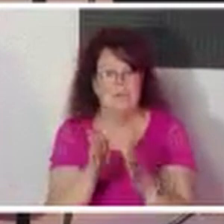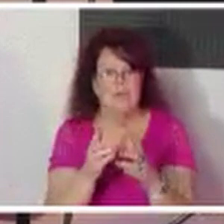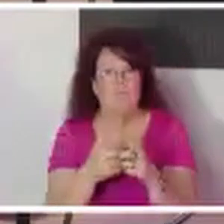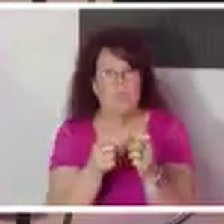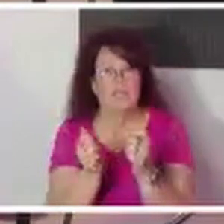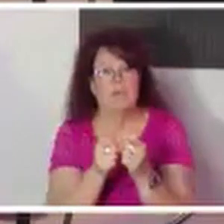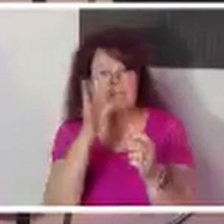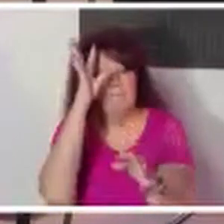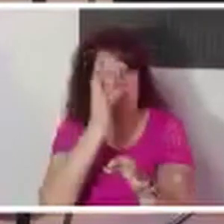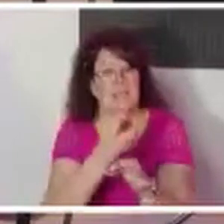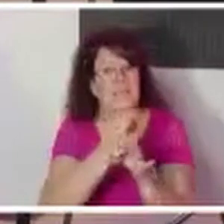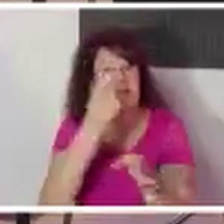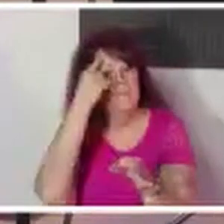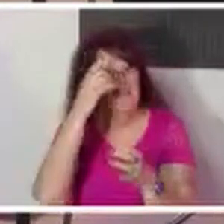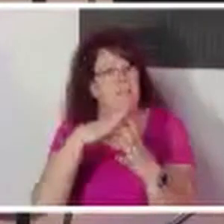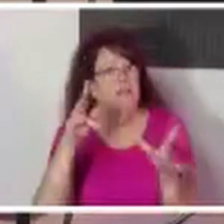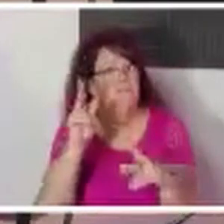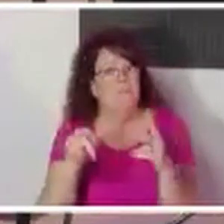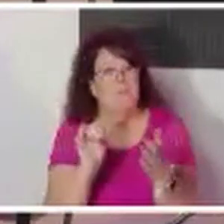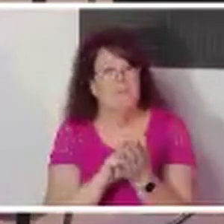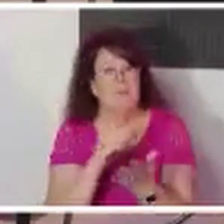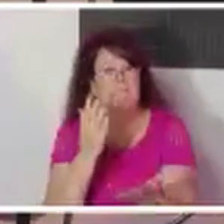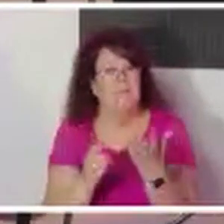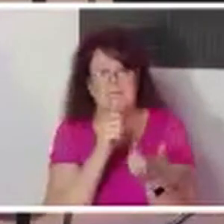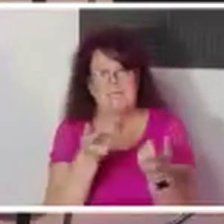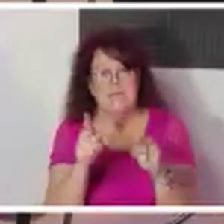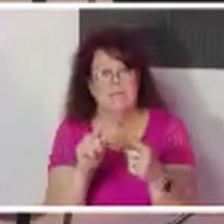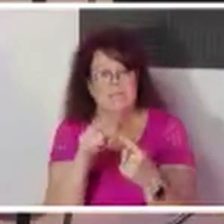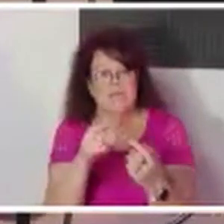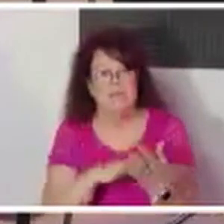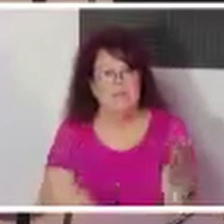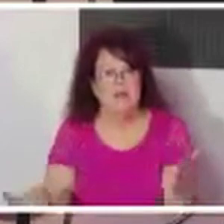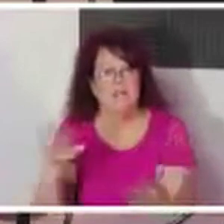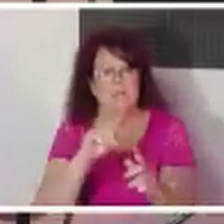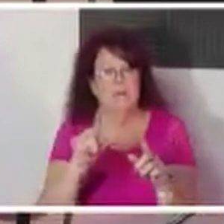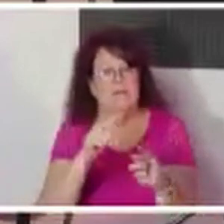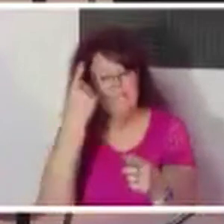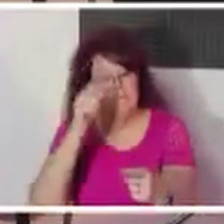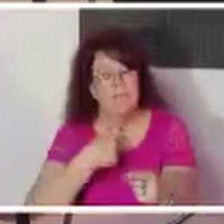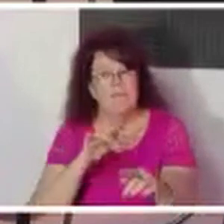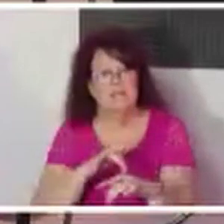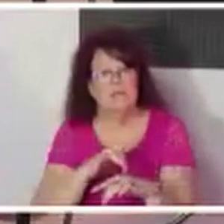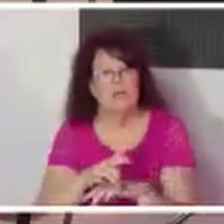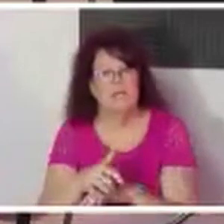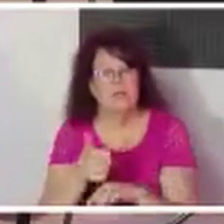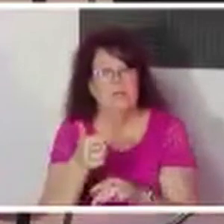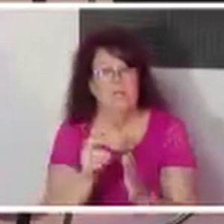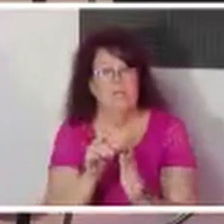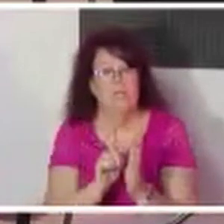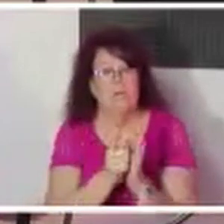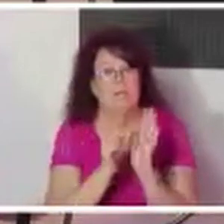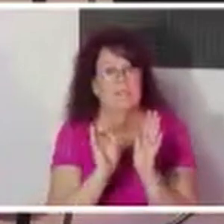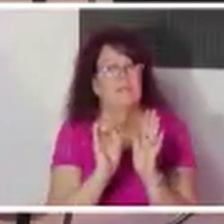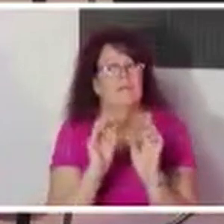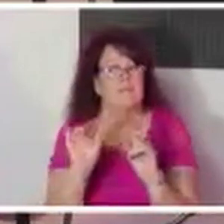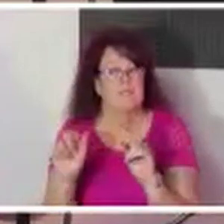I think a lot of people who grew up in church, that is something that may not happen until you hit college. But for me, I had this earlier moment where it was, okay,